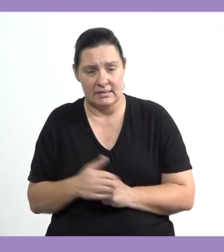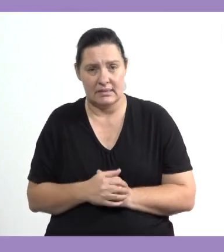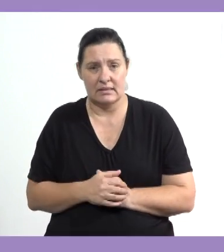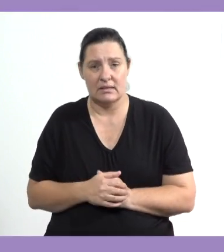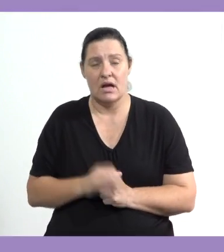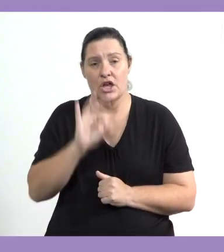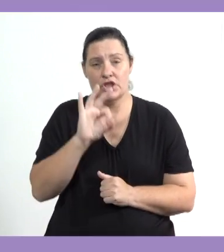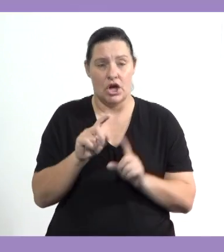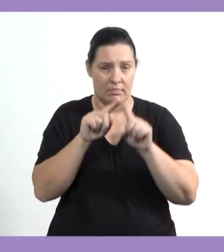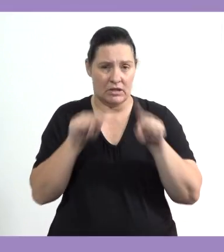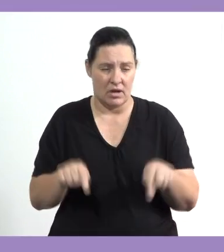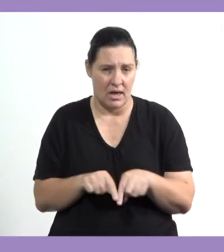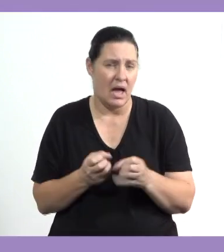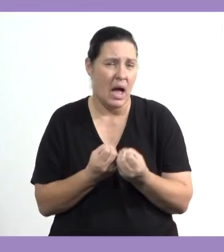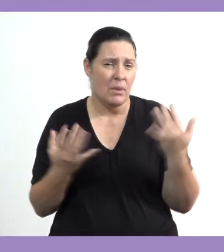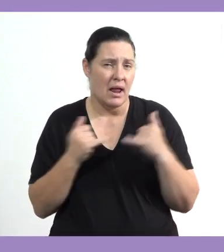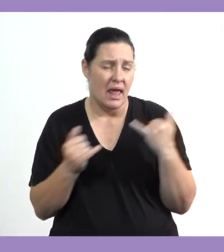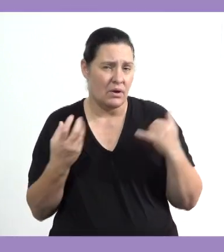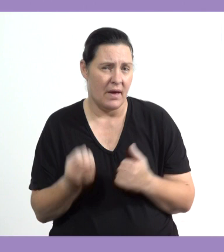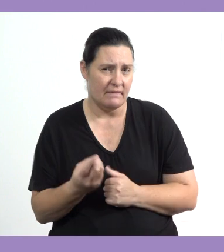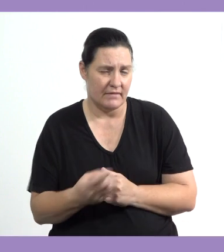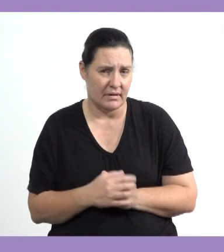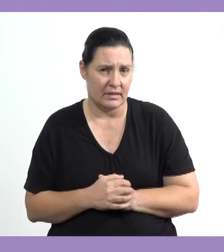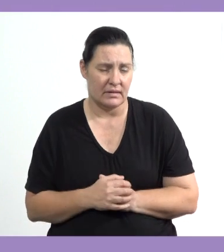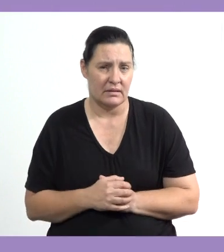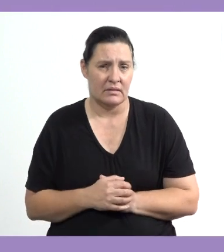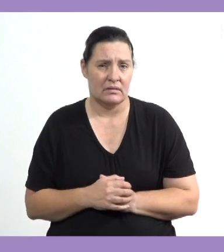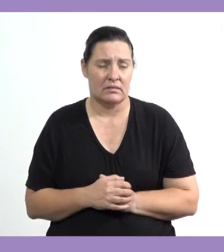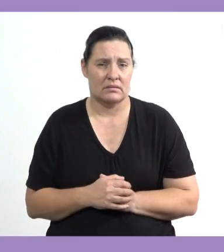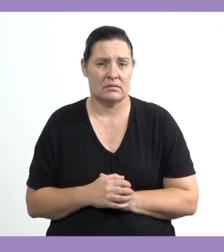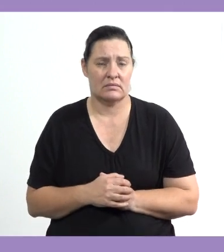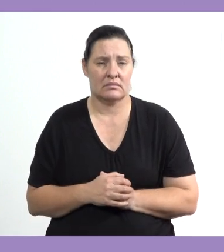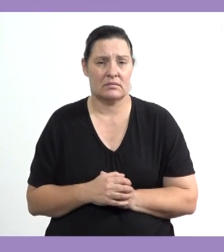the third picture. And how many lines do we have there?